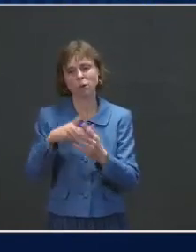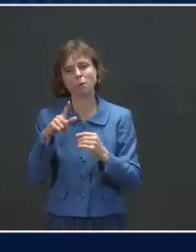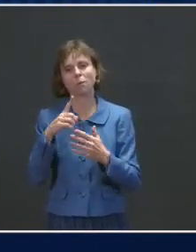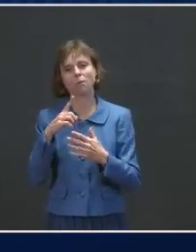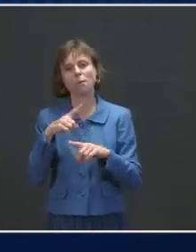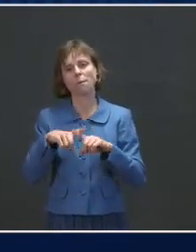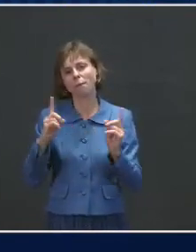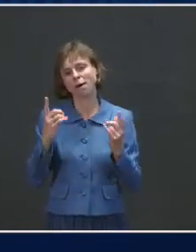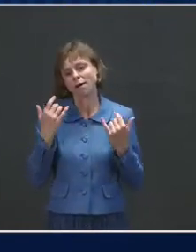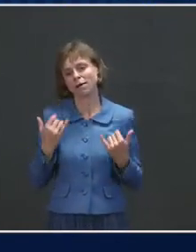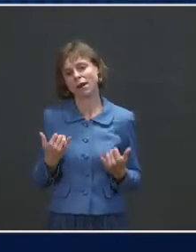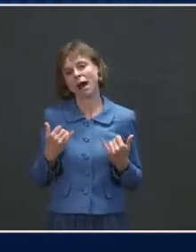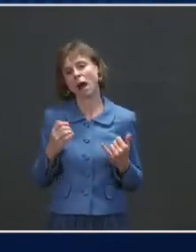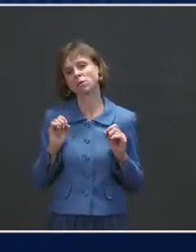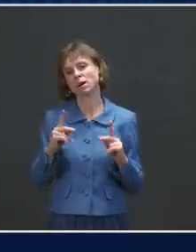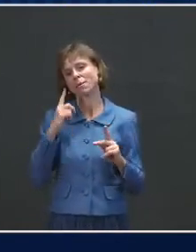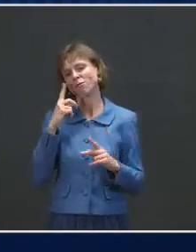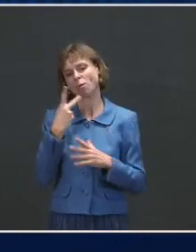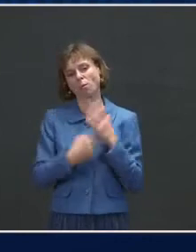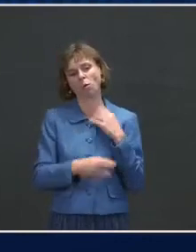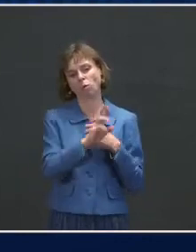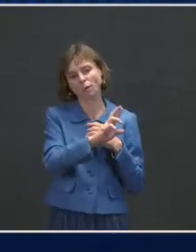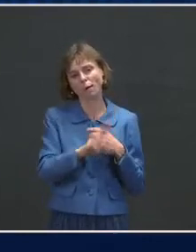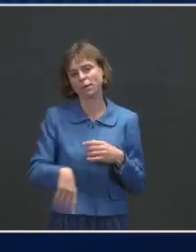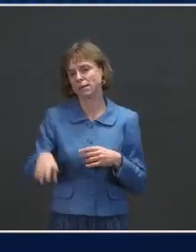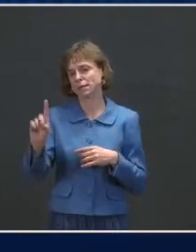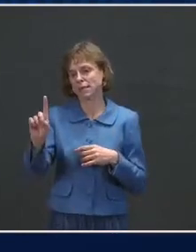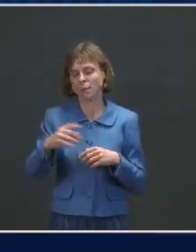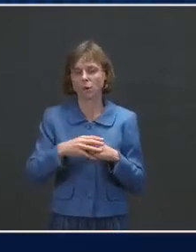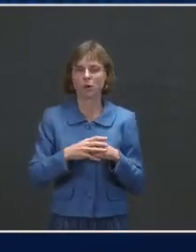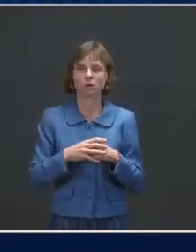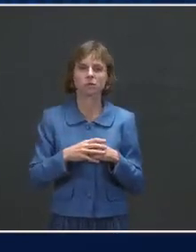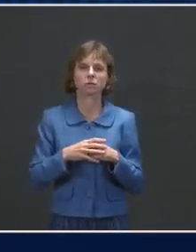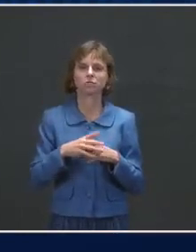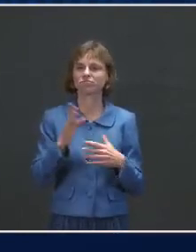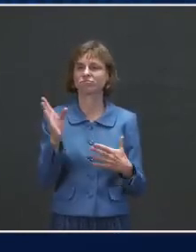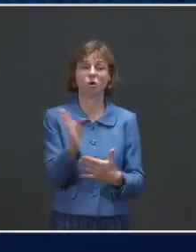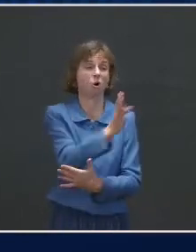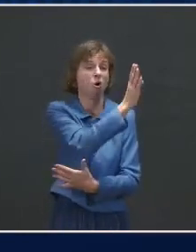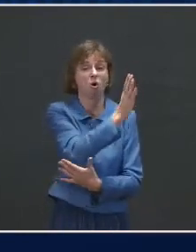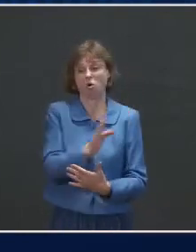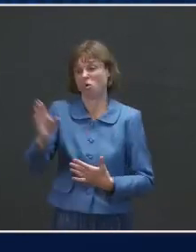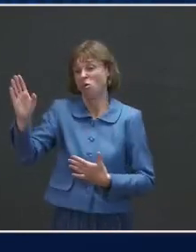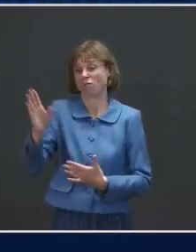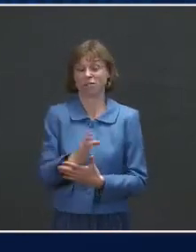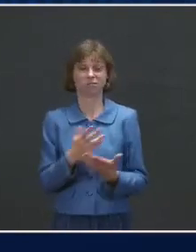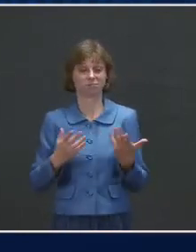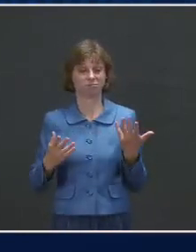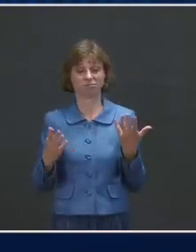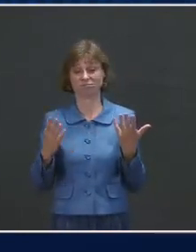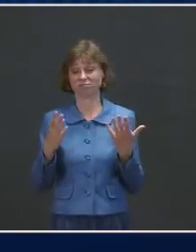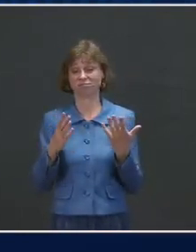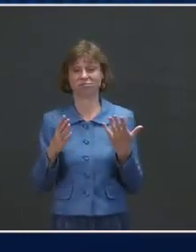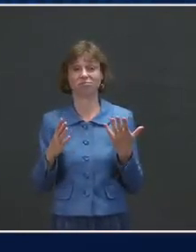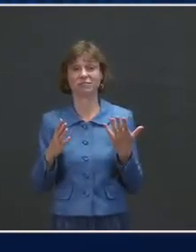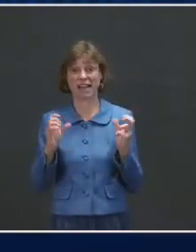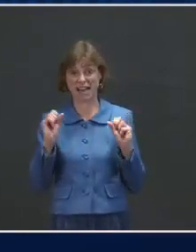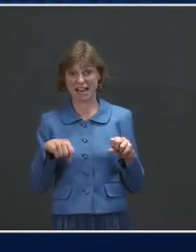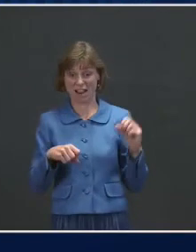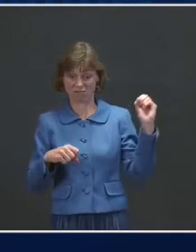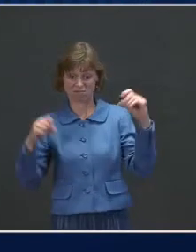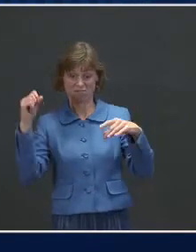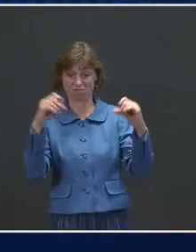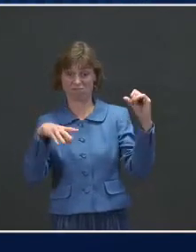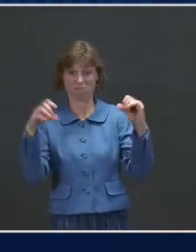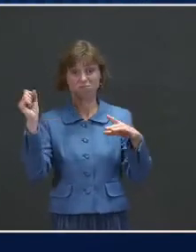for members of both parties and members who are across the political spectrum, of course, even in the Democratic Party, to weigh in on what